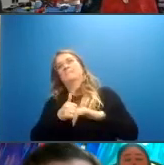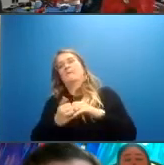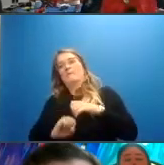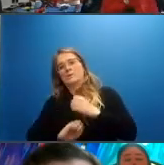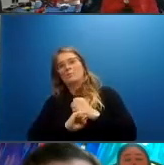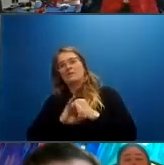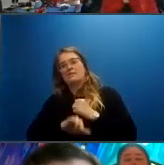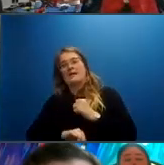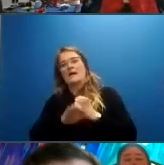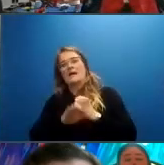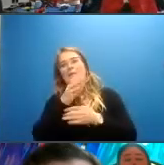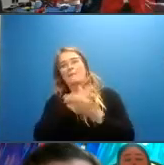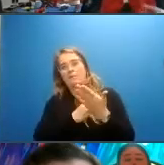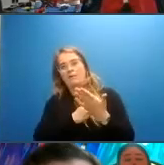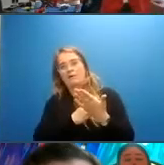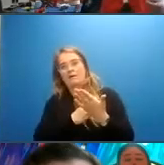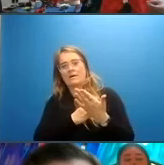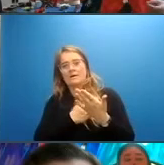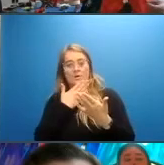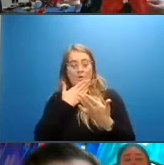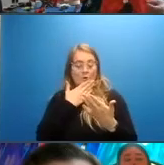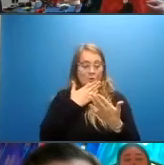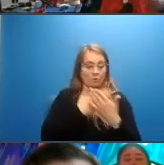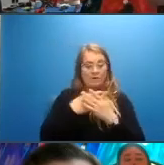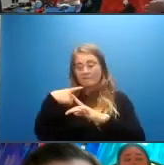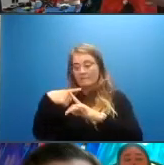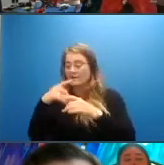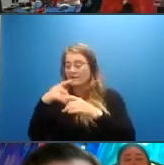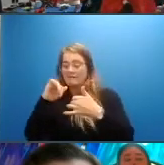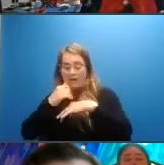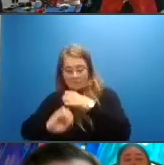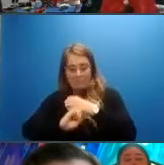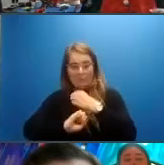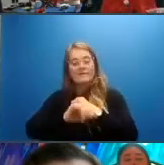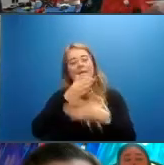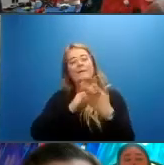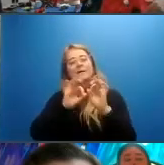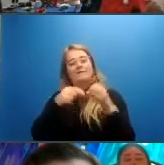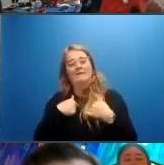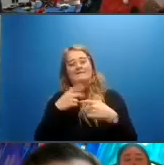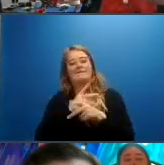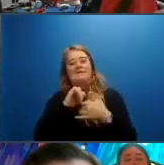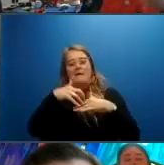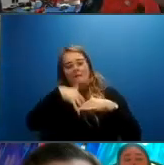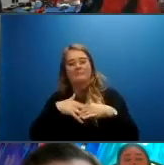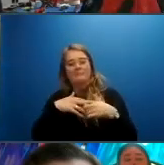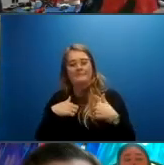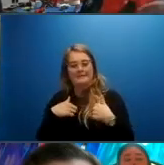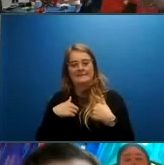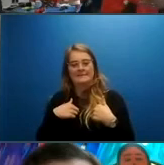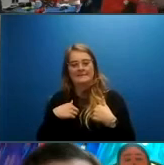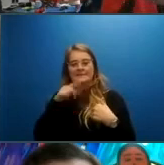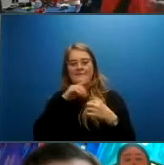Am I doing something in these areas to help me to be grounded so that I can